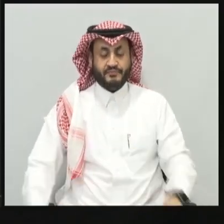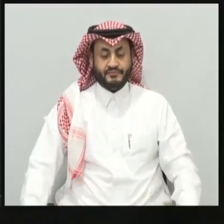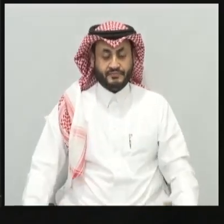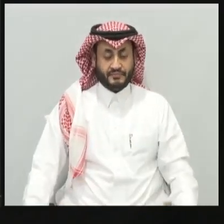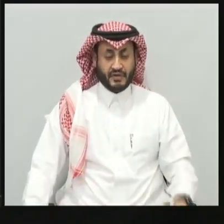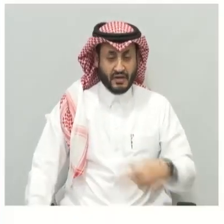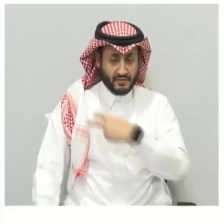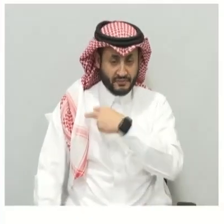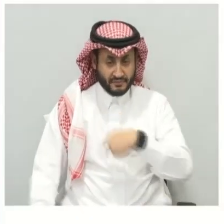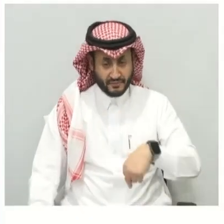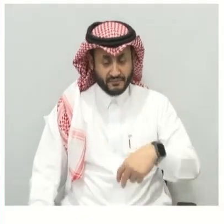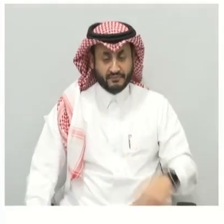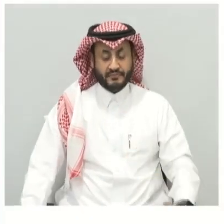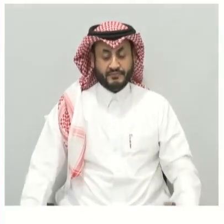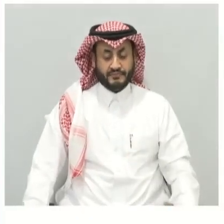a lawyer, and he